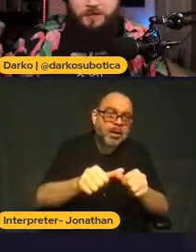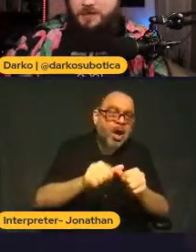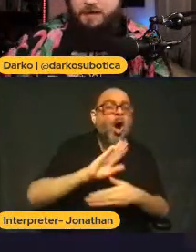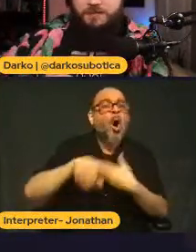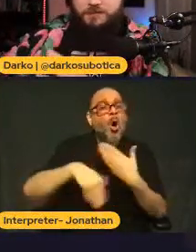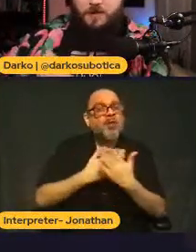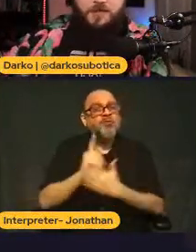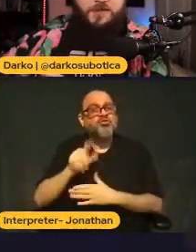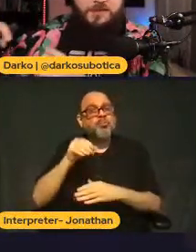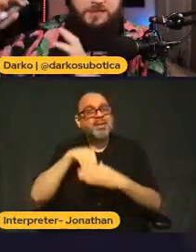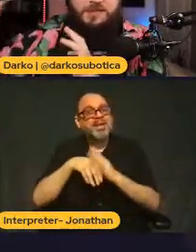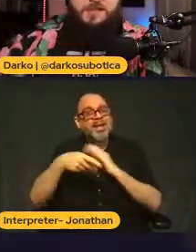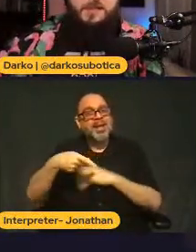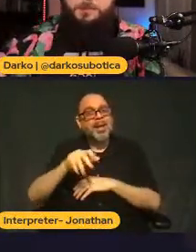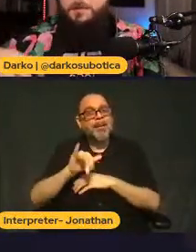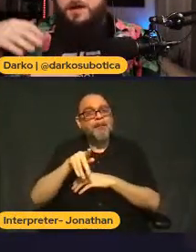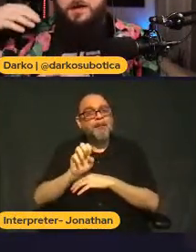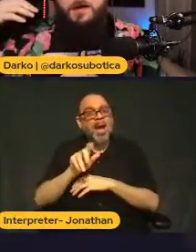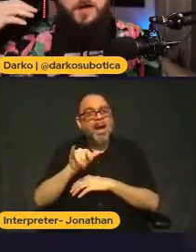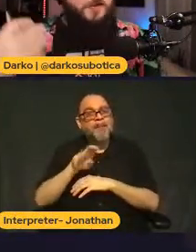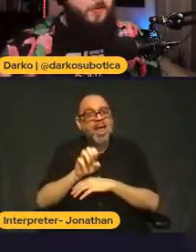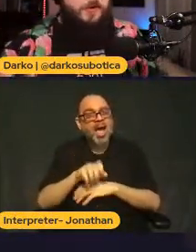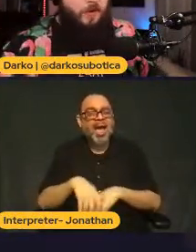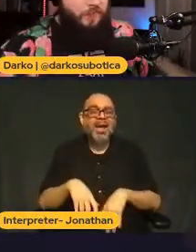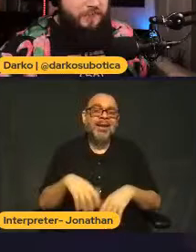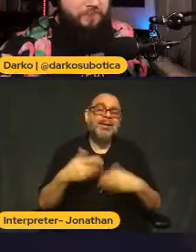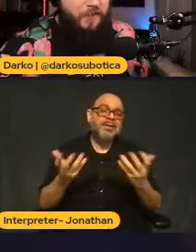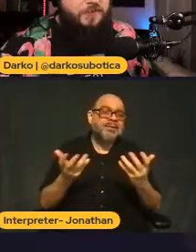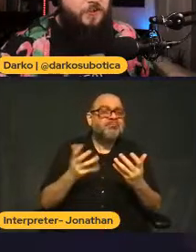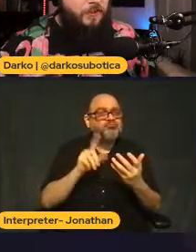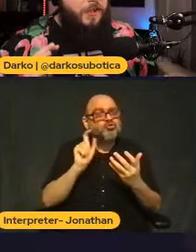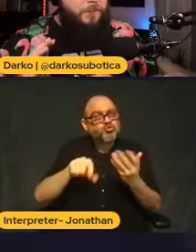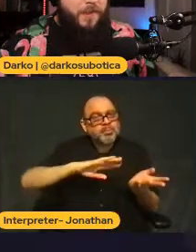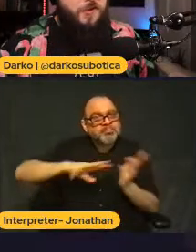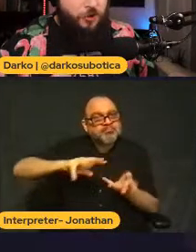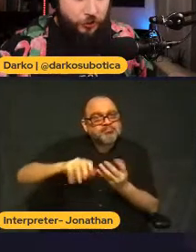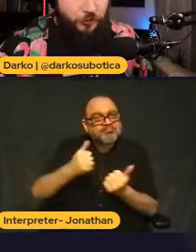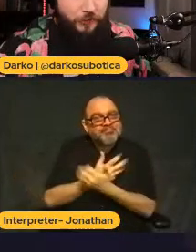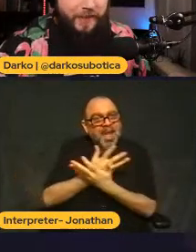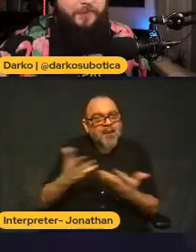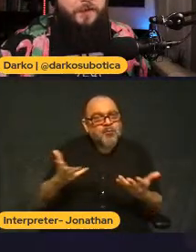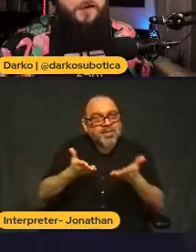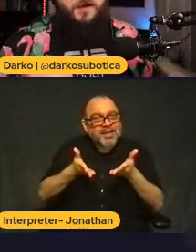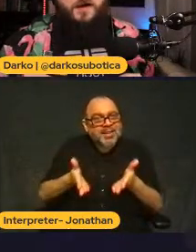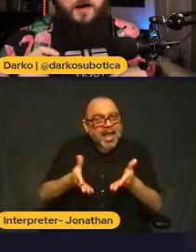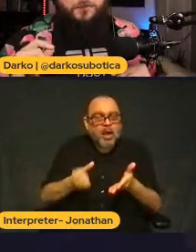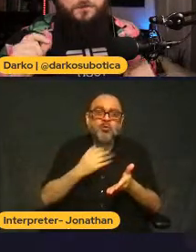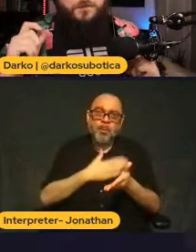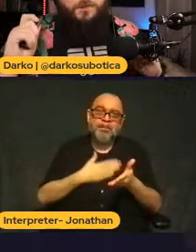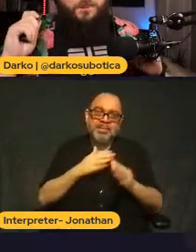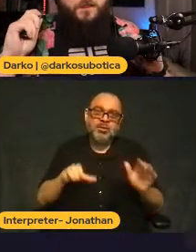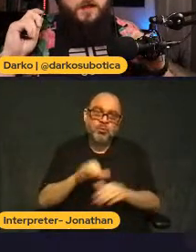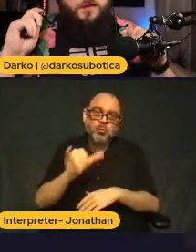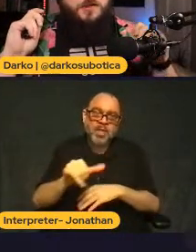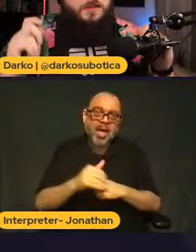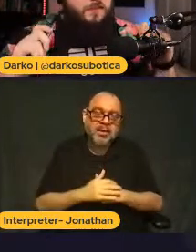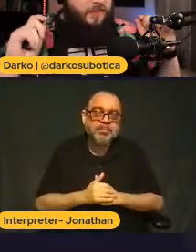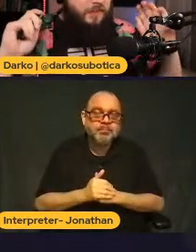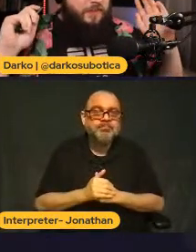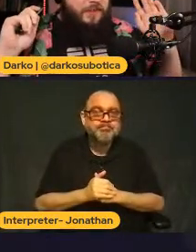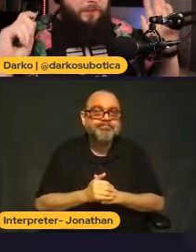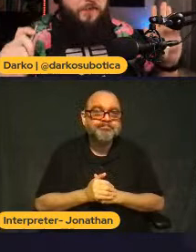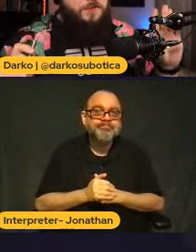You should be running this in a CI/CD pipeline and doing all of those stuff there. So make sure to do that. And